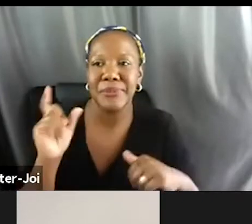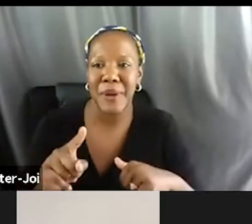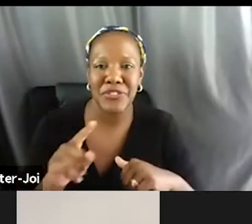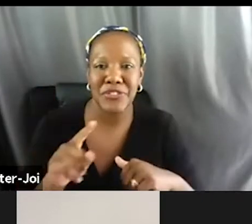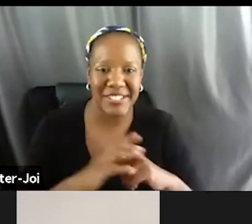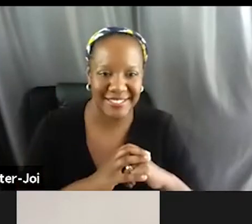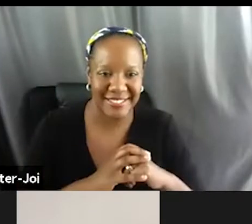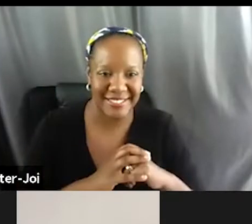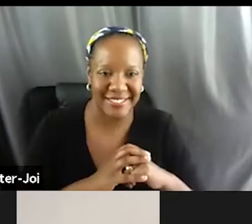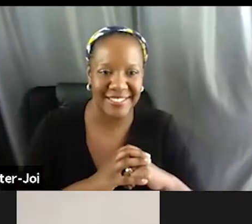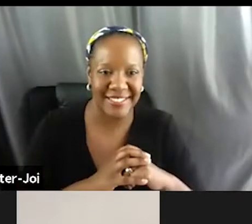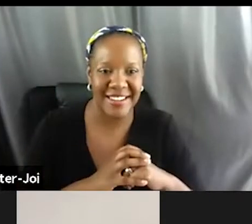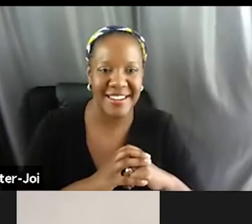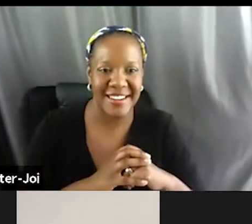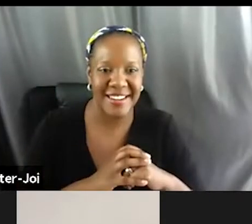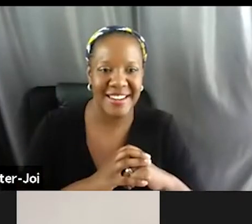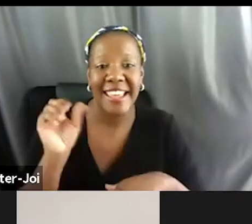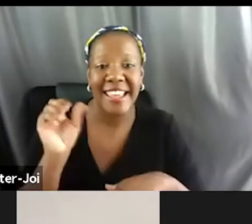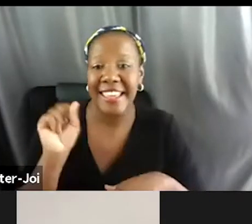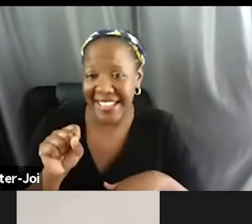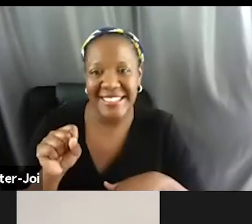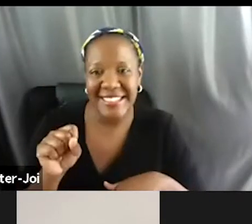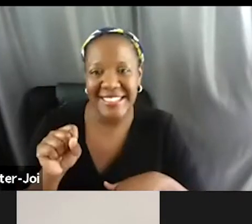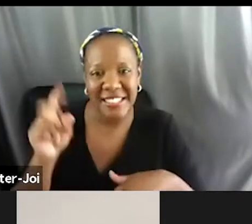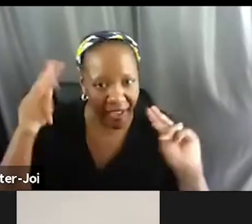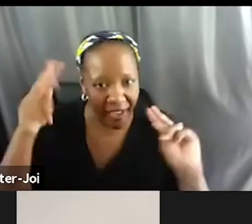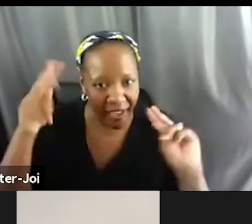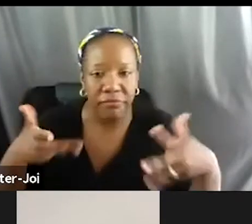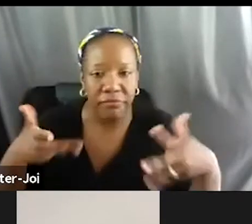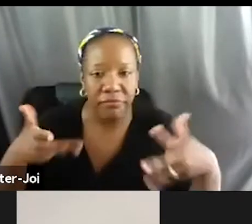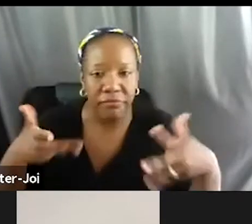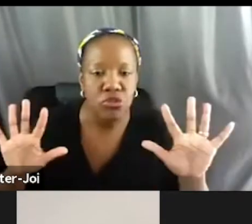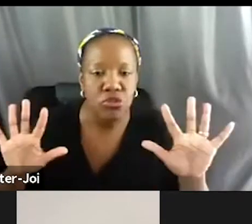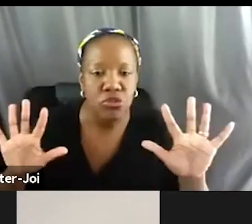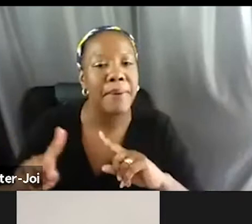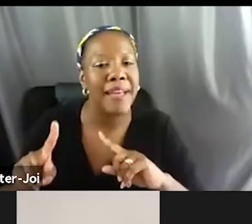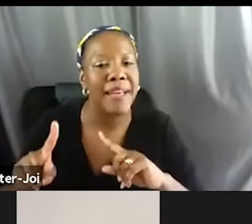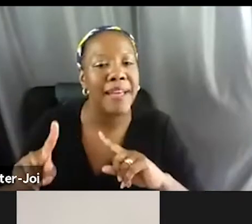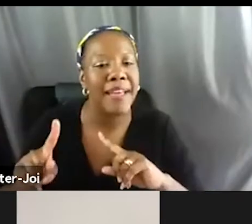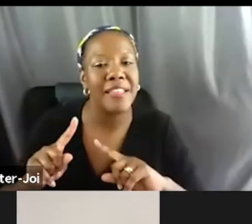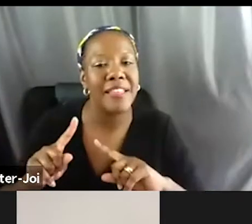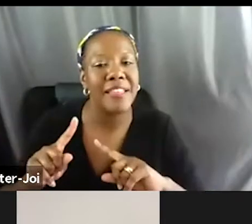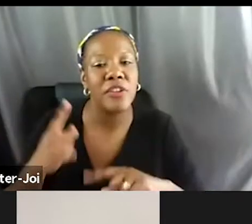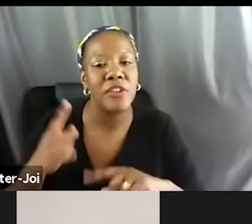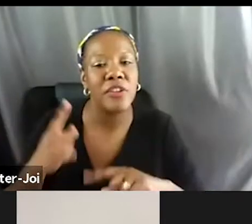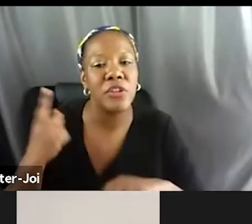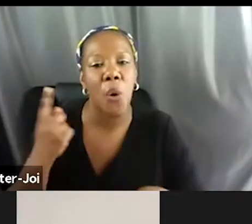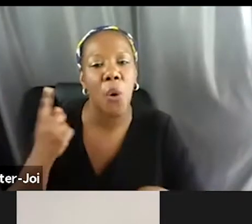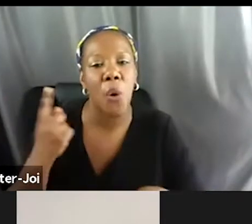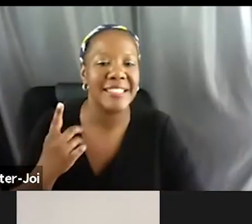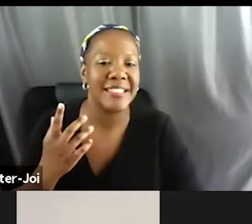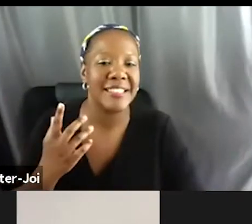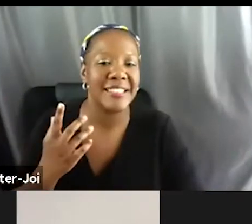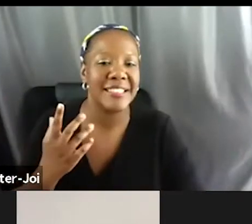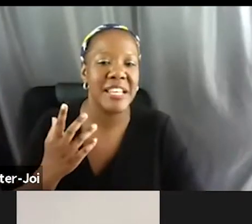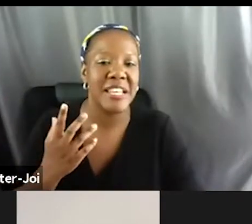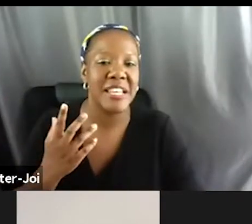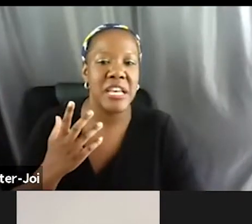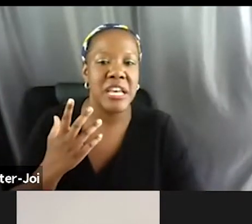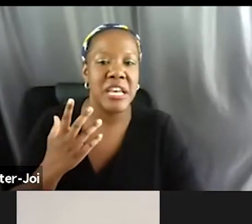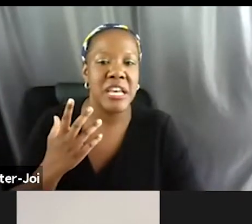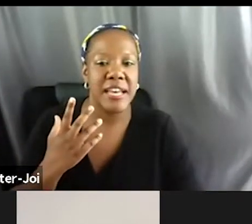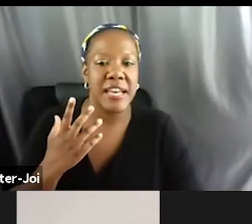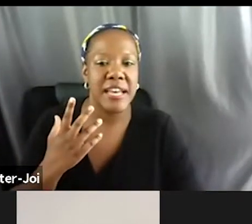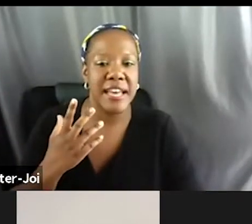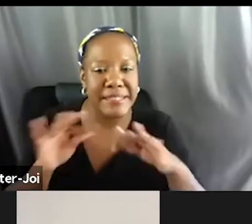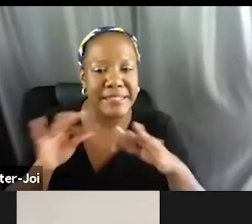related to this, because yes, it's there, it's happened, but there's always this qualifying and justifying it and explaining. And